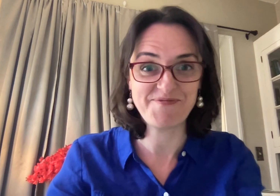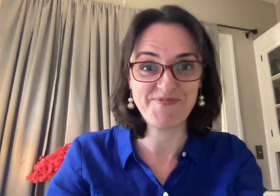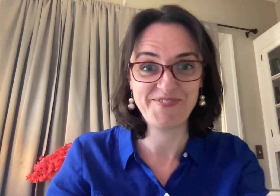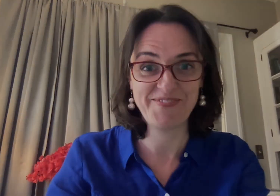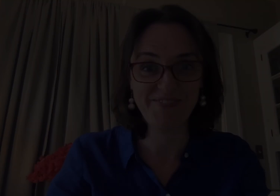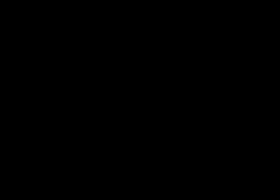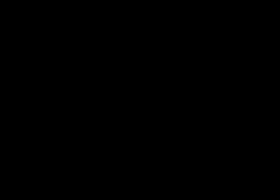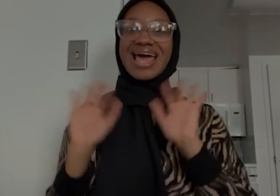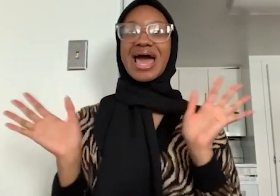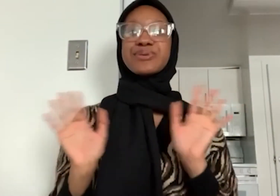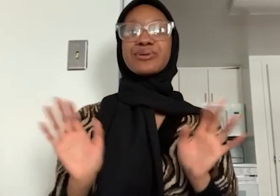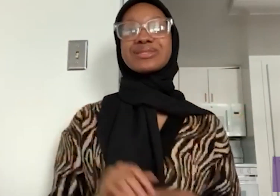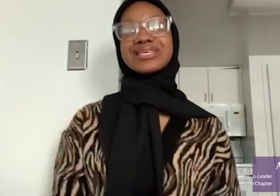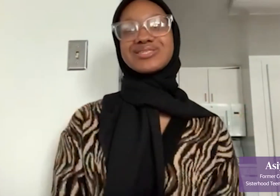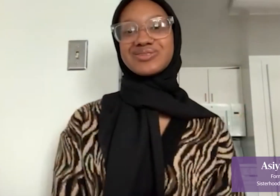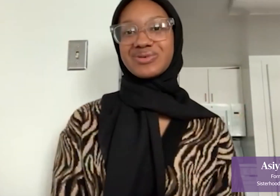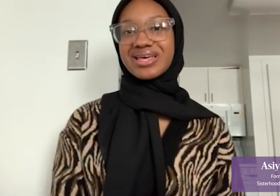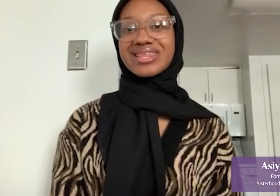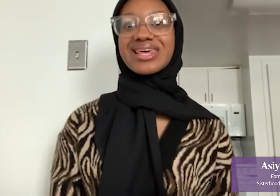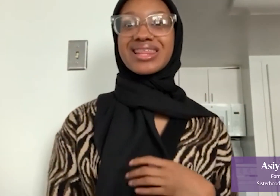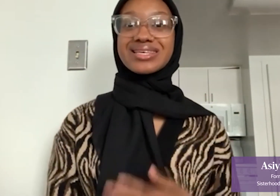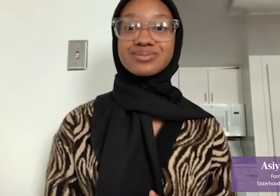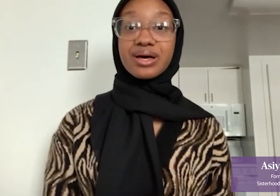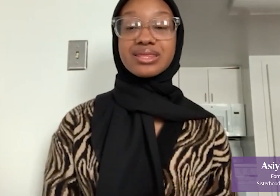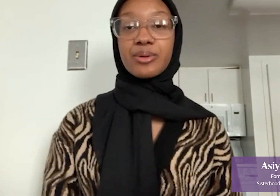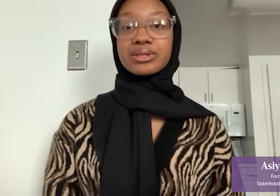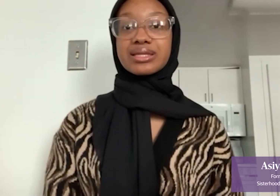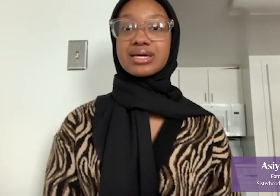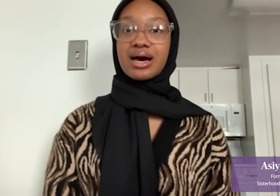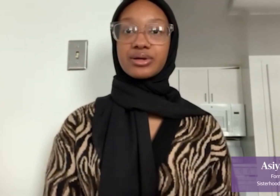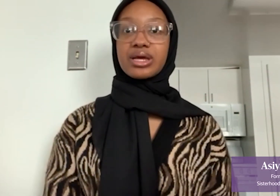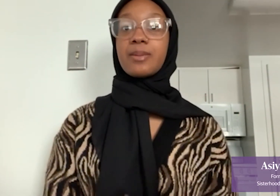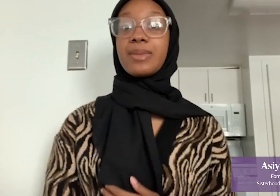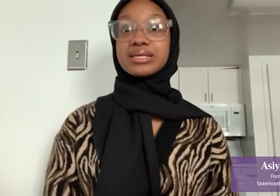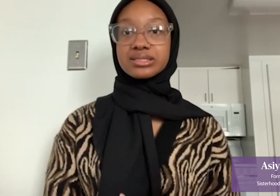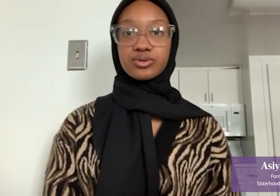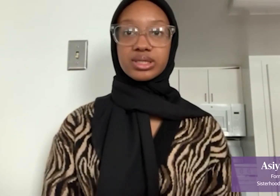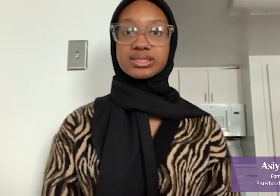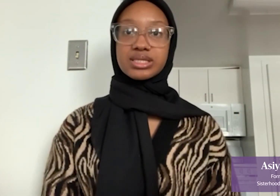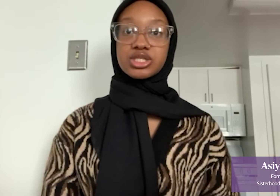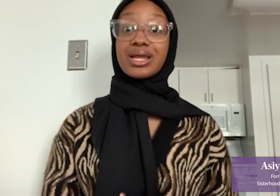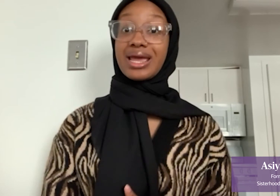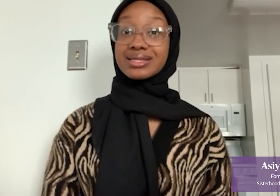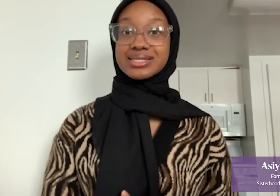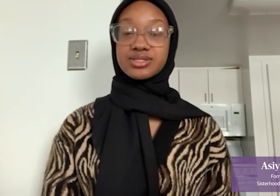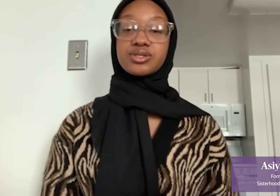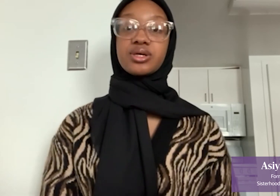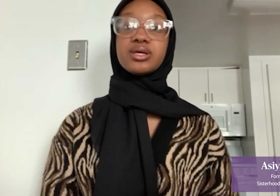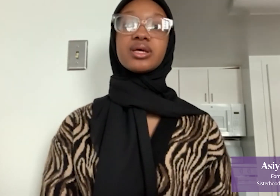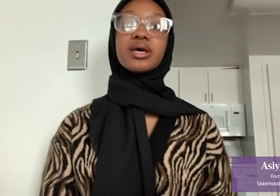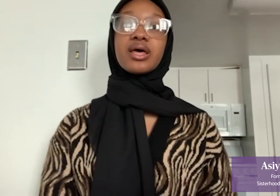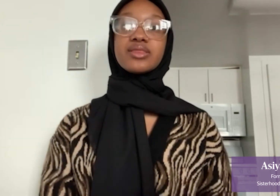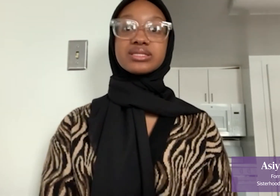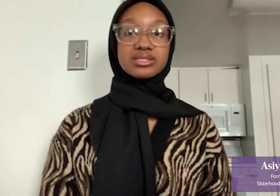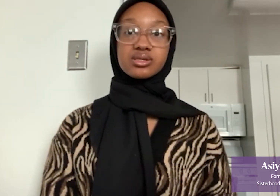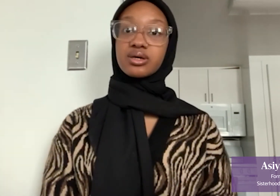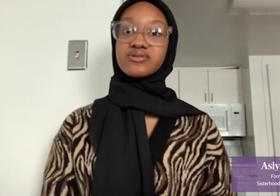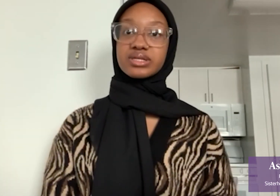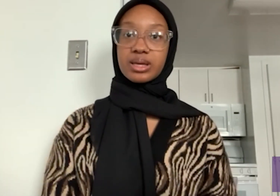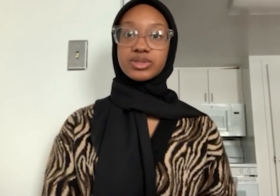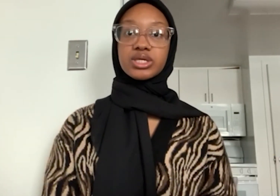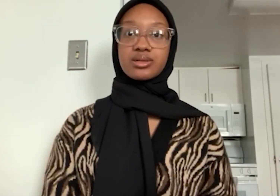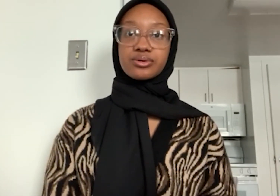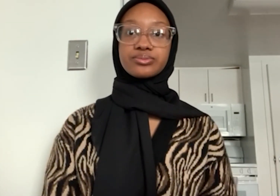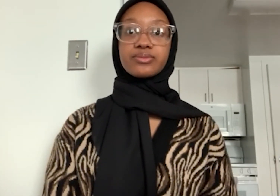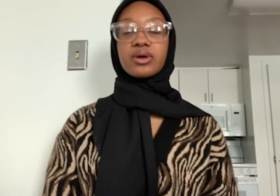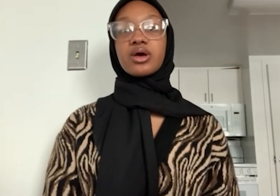ahead. Happy Women's History Month. This month, I would like to honor an amazing organization and sisterhood, the Sisterhood of